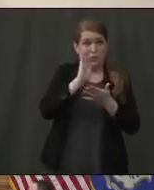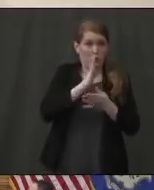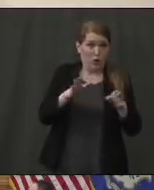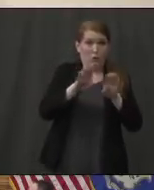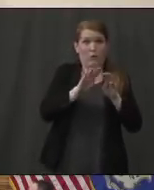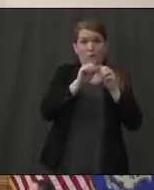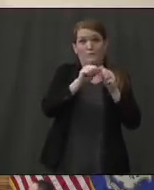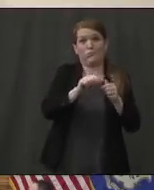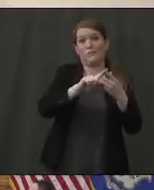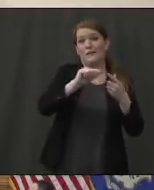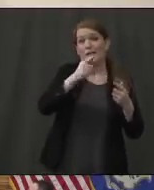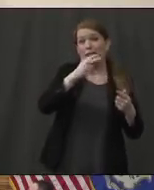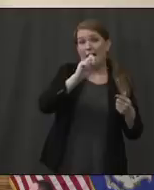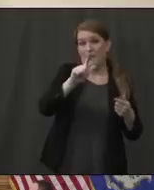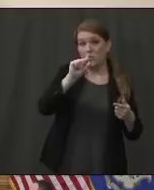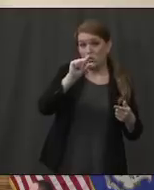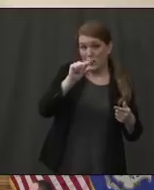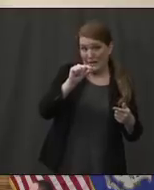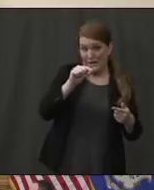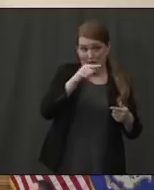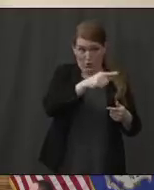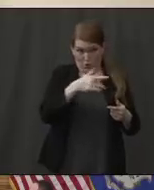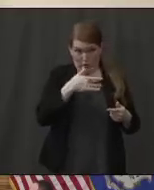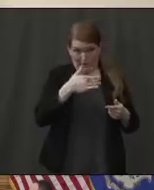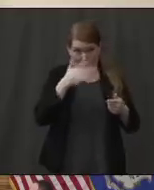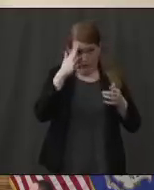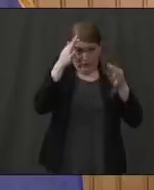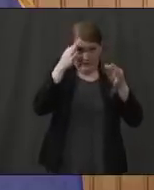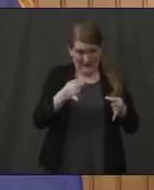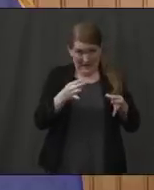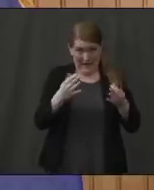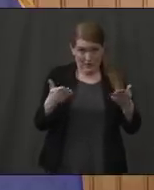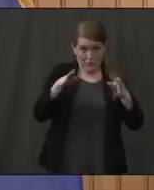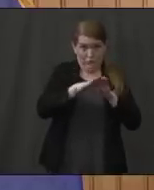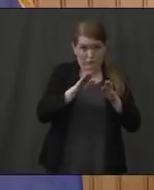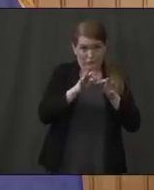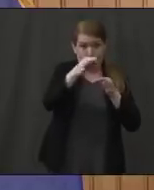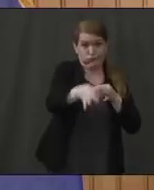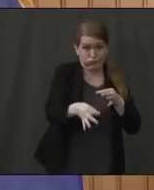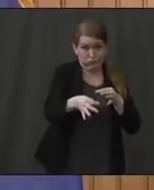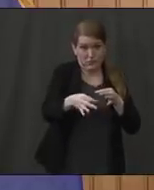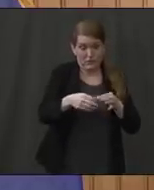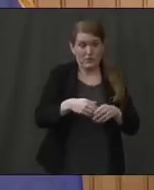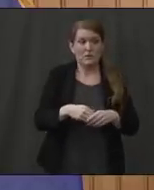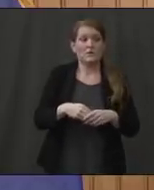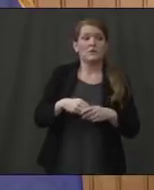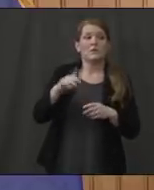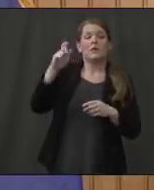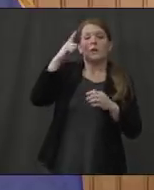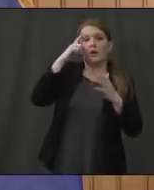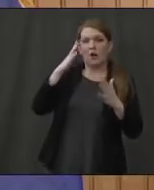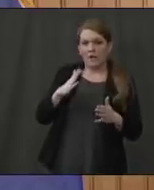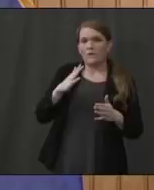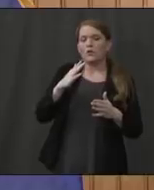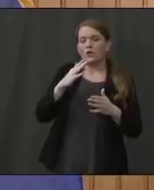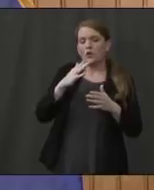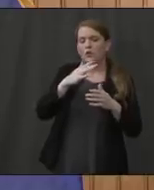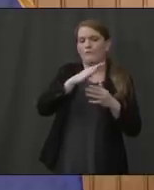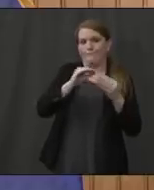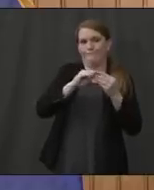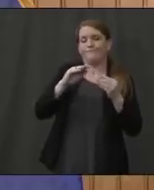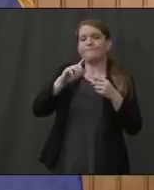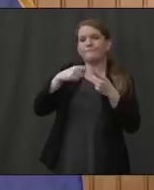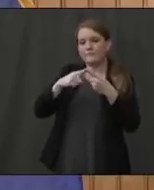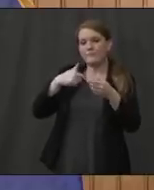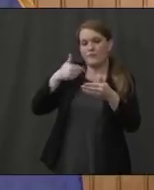extend that? My hunch is we get closer to April 20th, we're going to give our superintendents and parents plenty of notice.